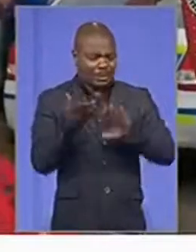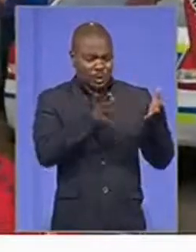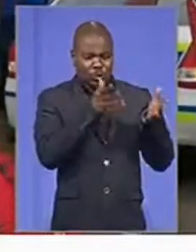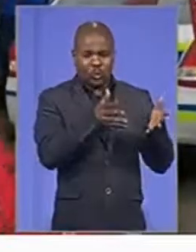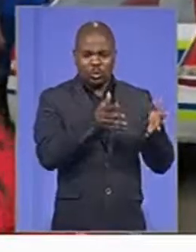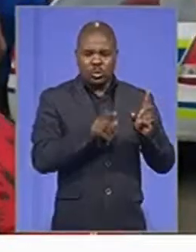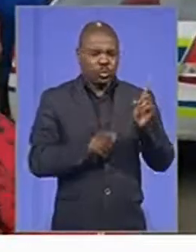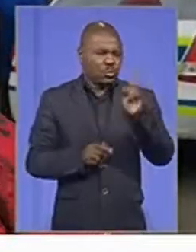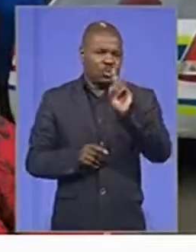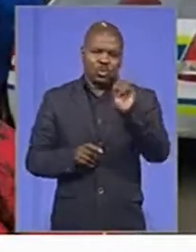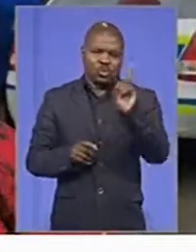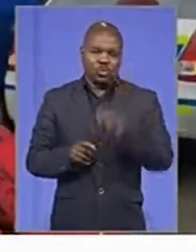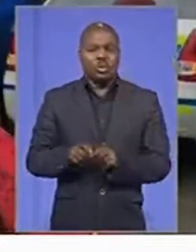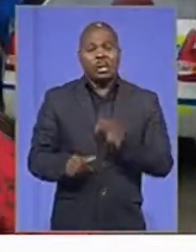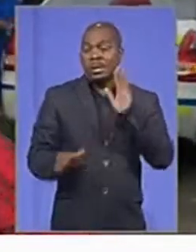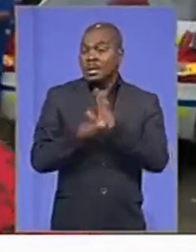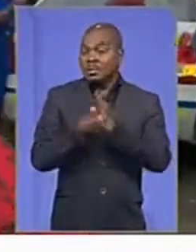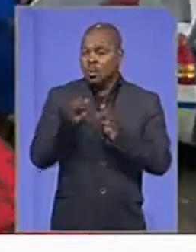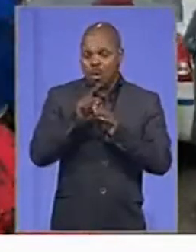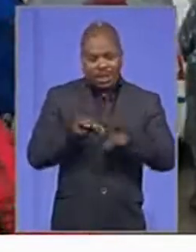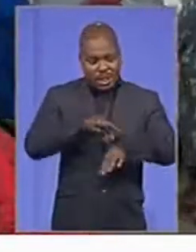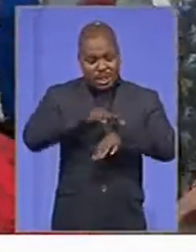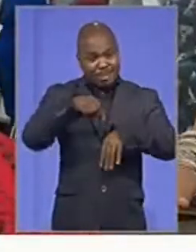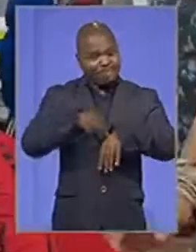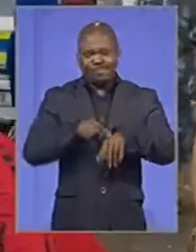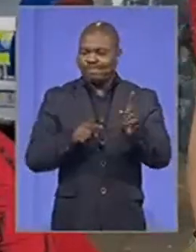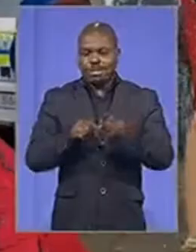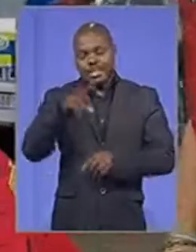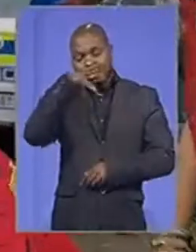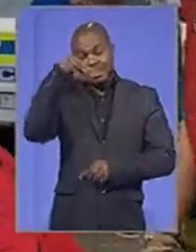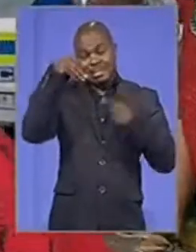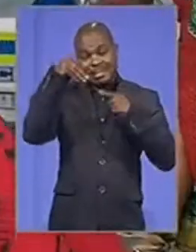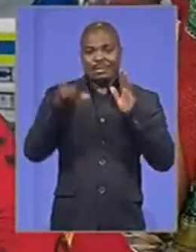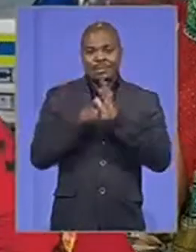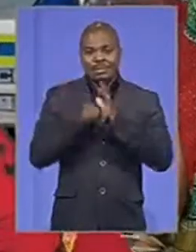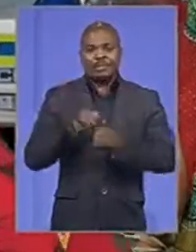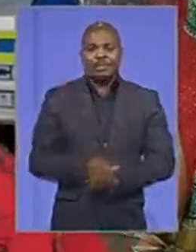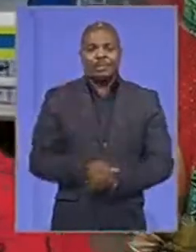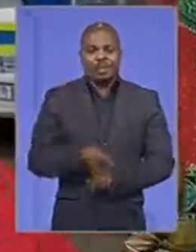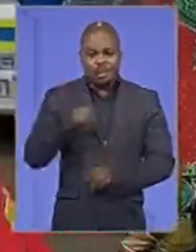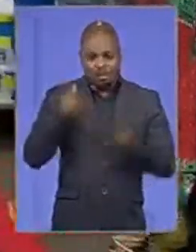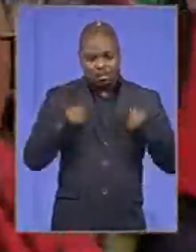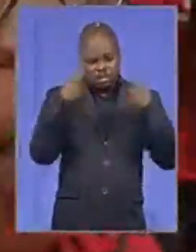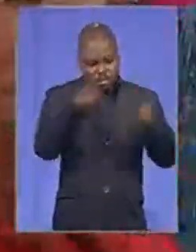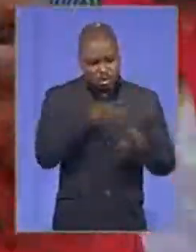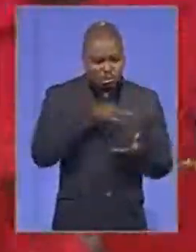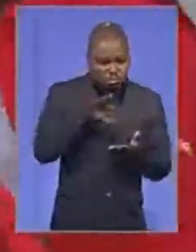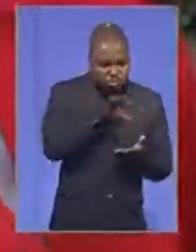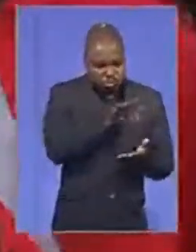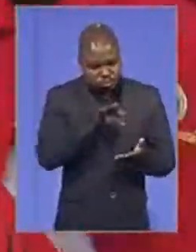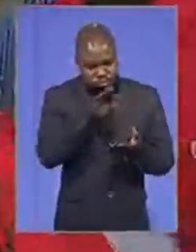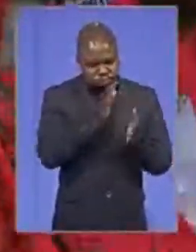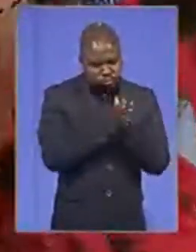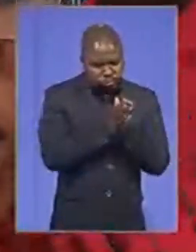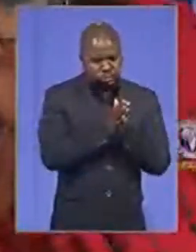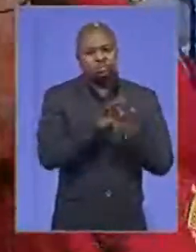we know what is important is not the flesh, is the spirit of umuntu. Manje, we were just here just to partner and